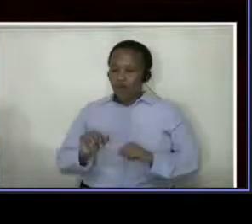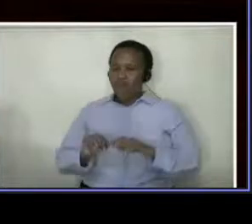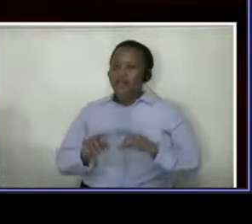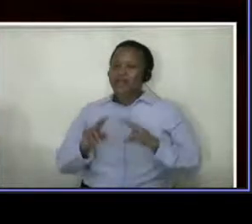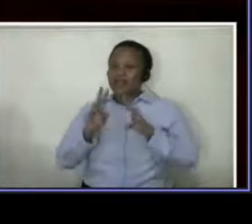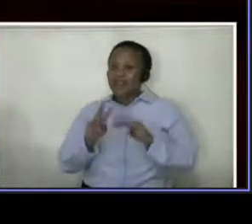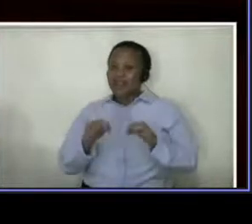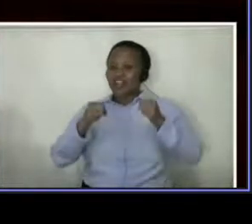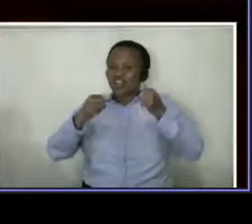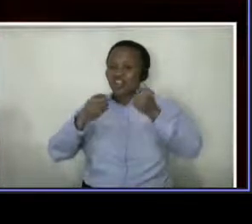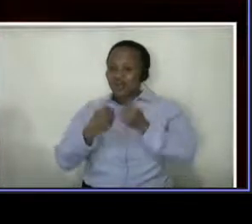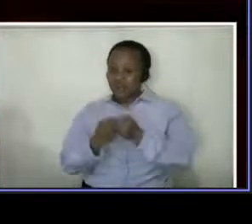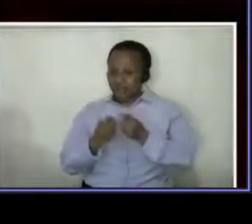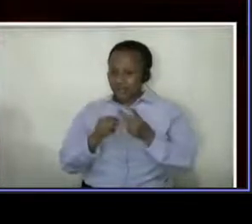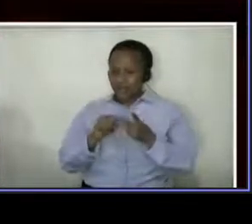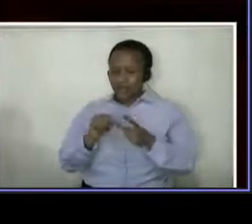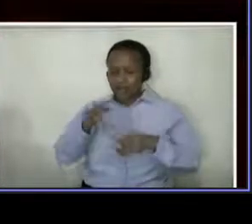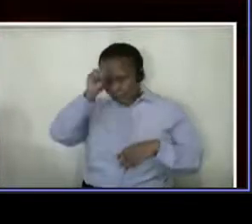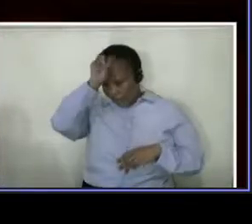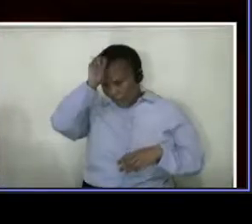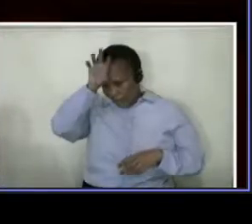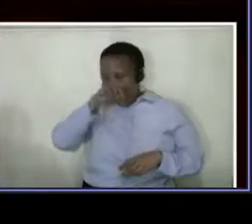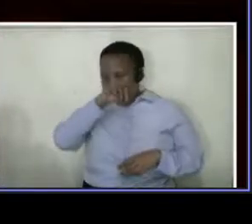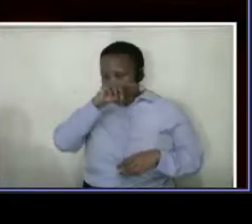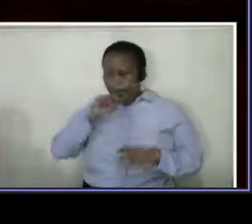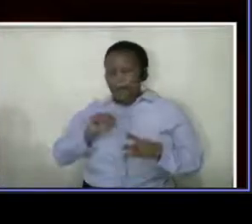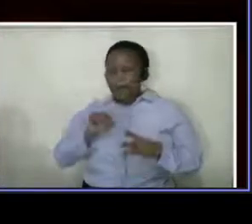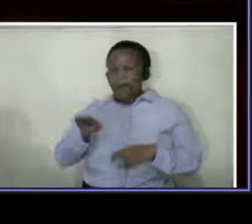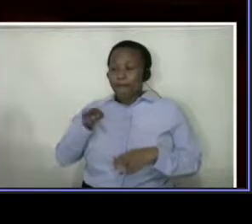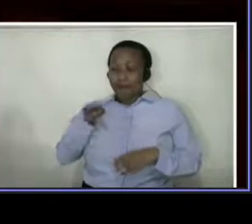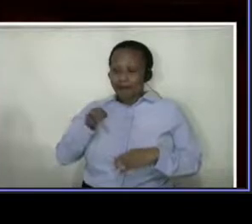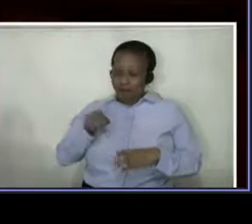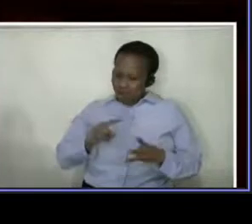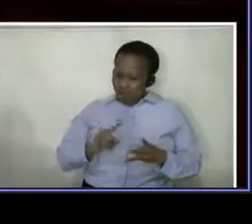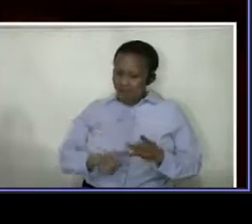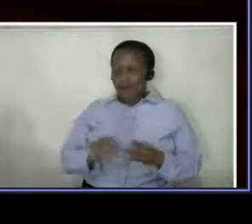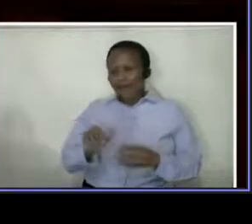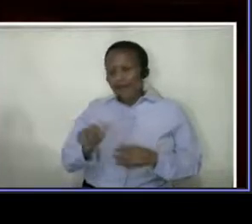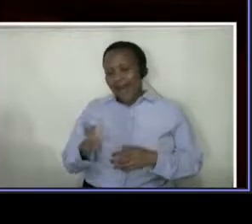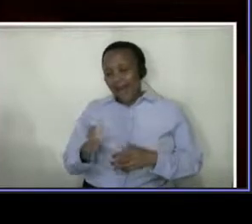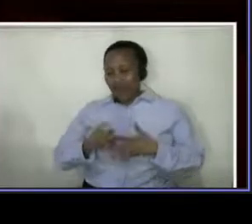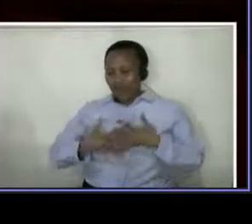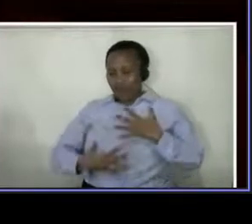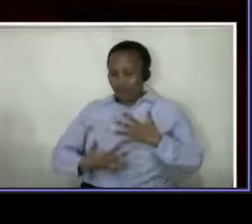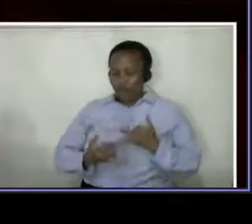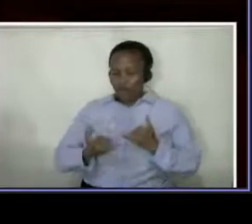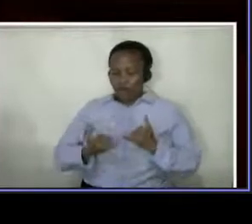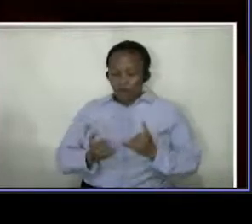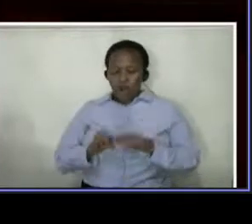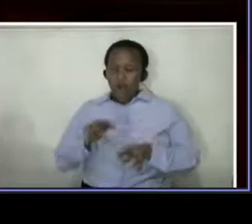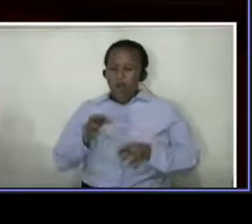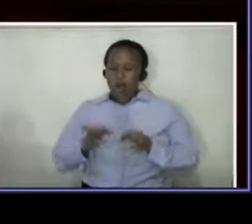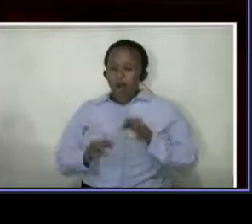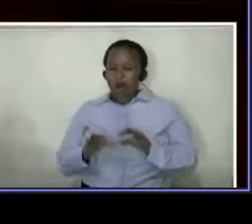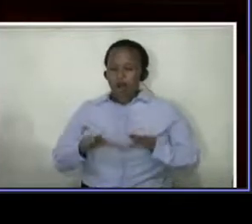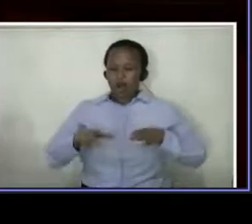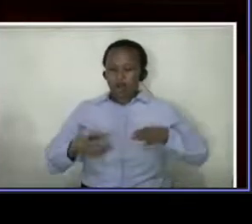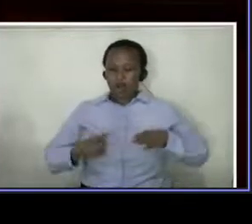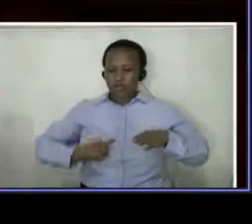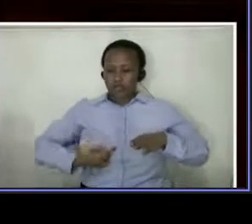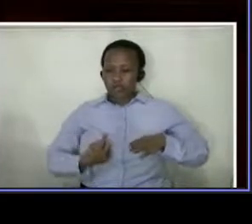of mines, banks, and other strategic centers of the economy form a coalition with a party which stands in